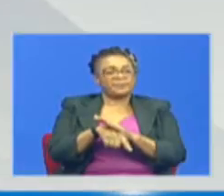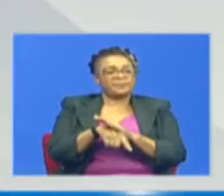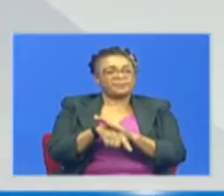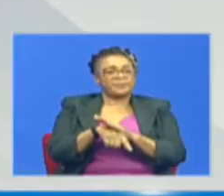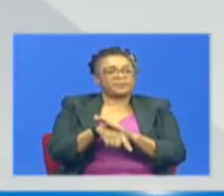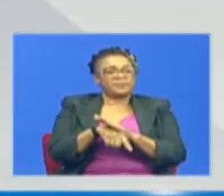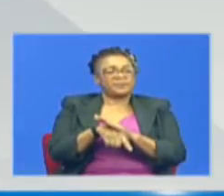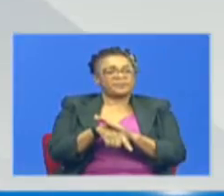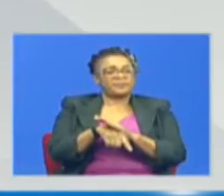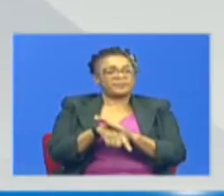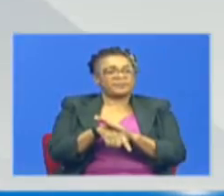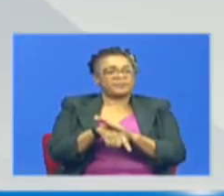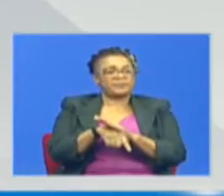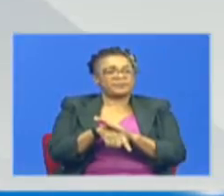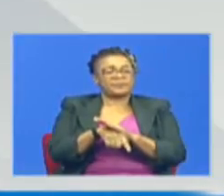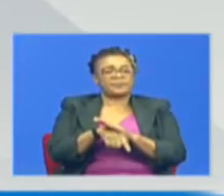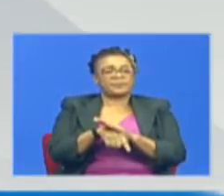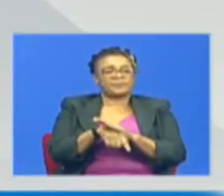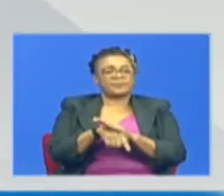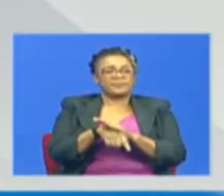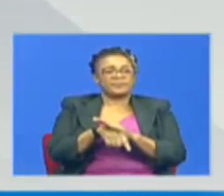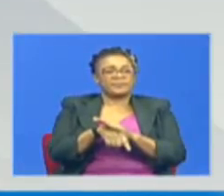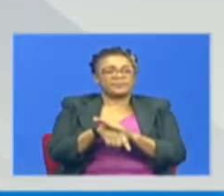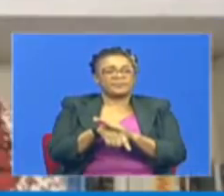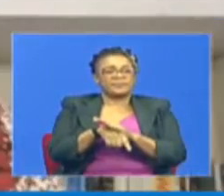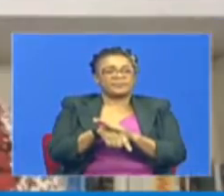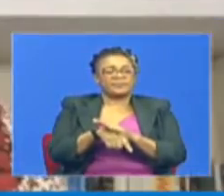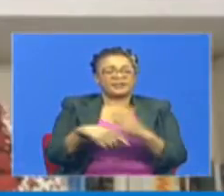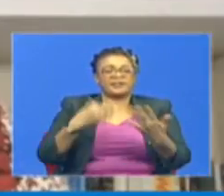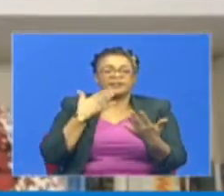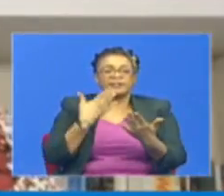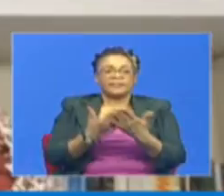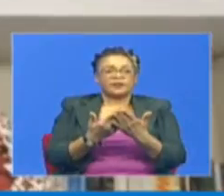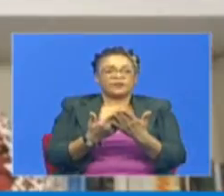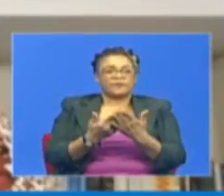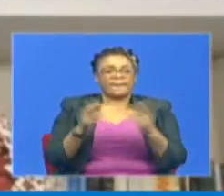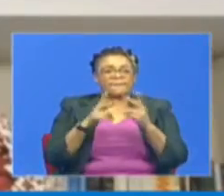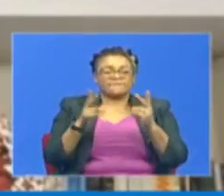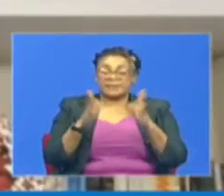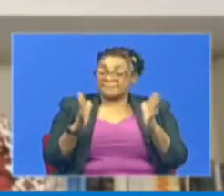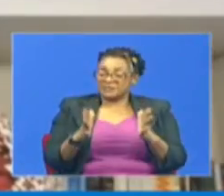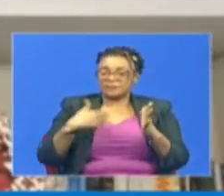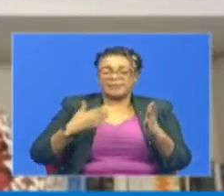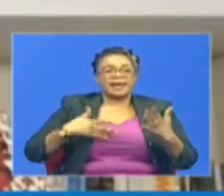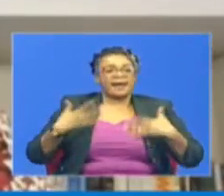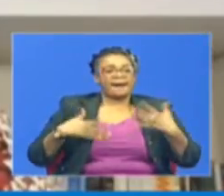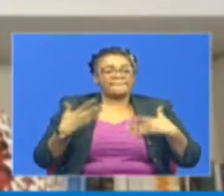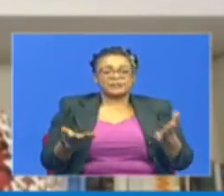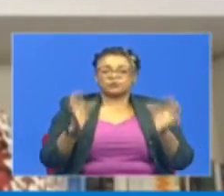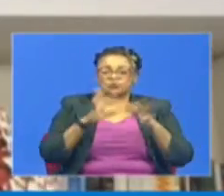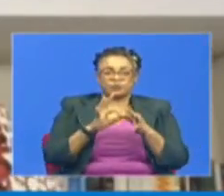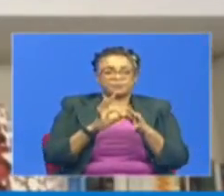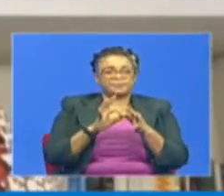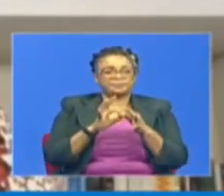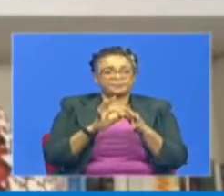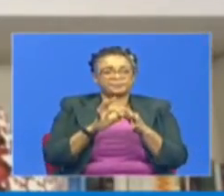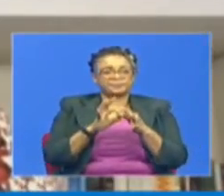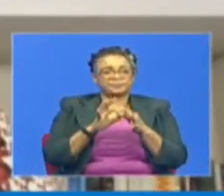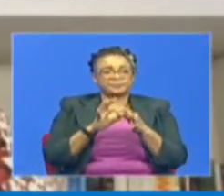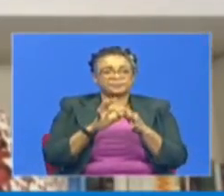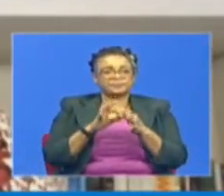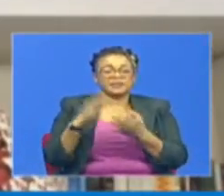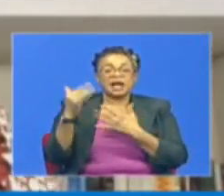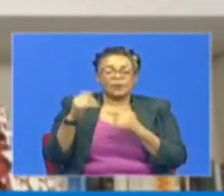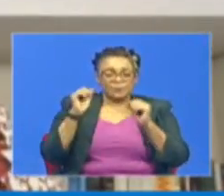Thank you very much, and I'm happy to join you today. I hope you can hear me. Yes, we can. Good. Thanks